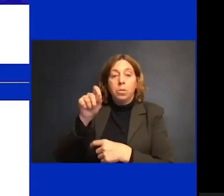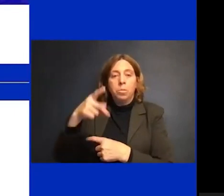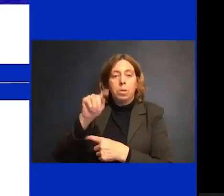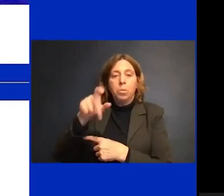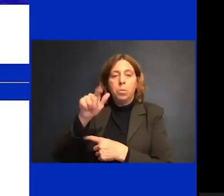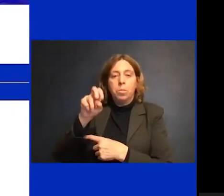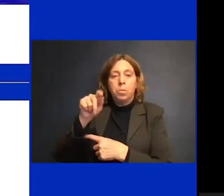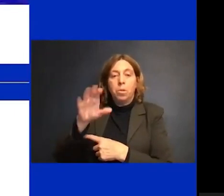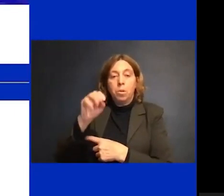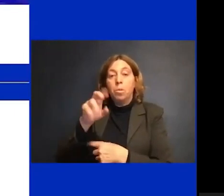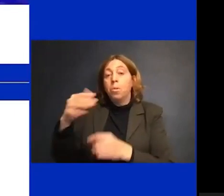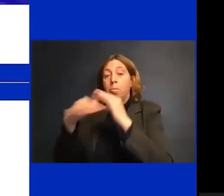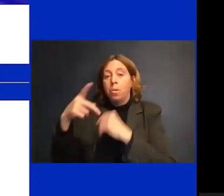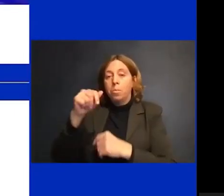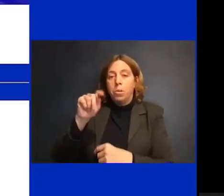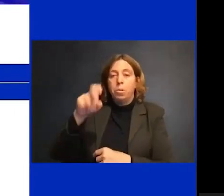website